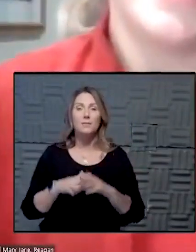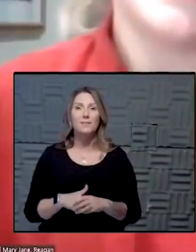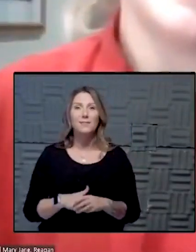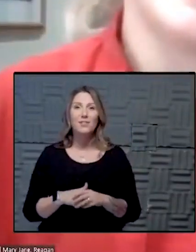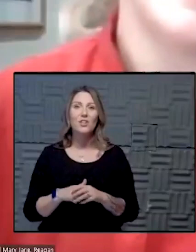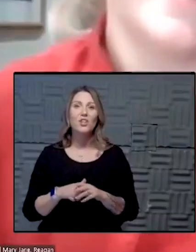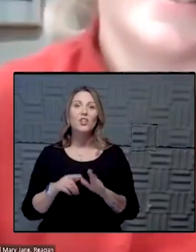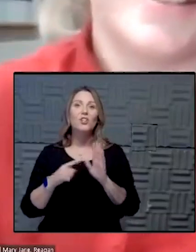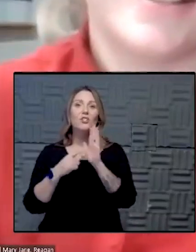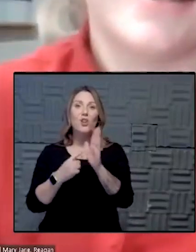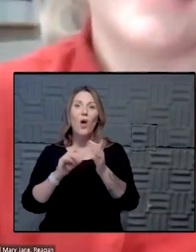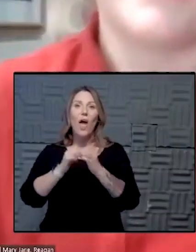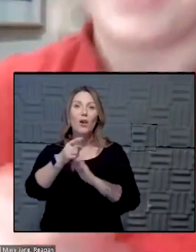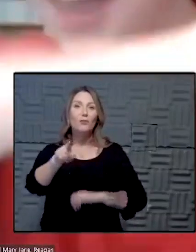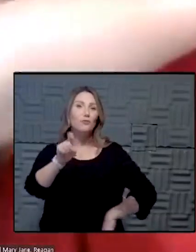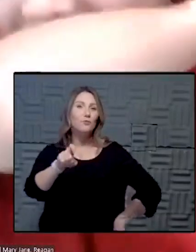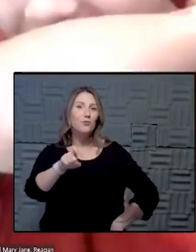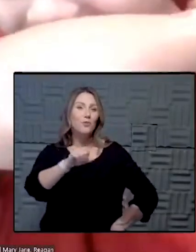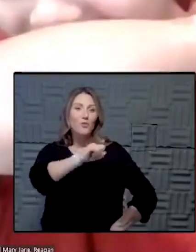you cough.